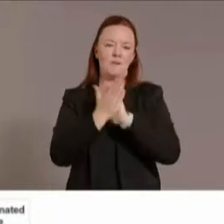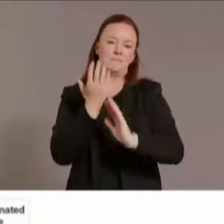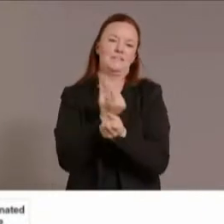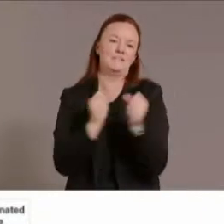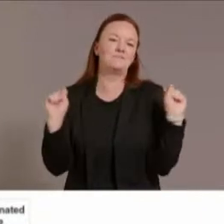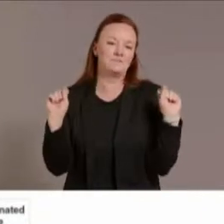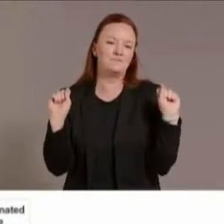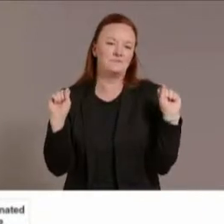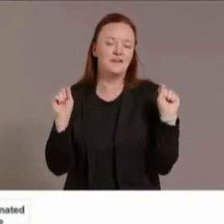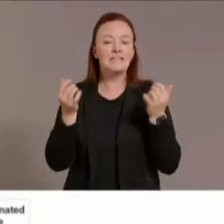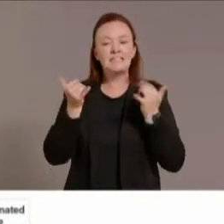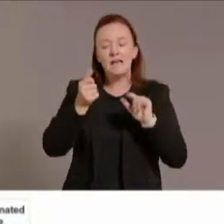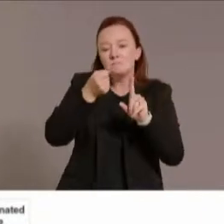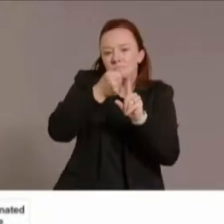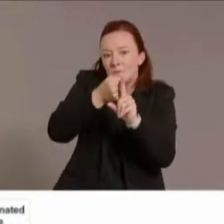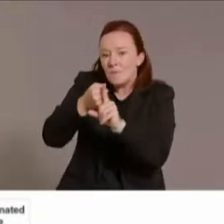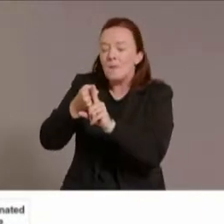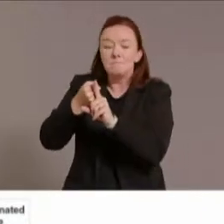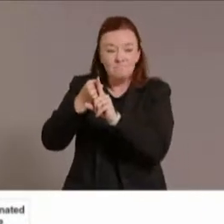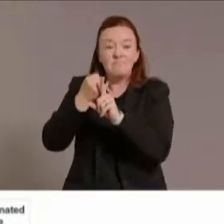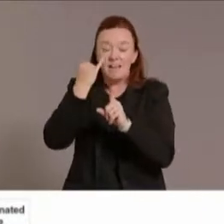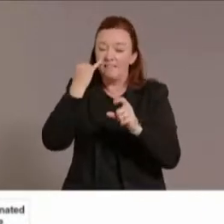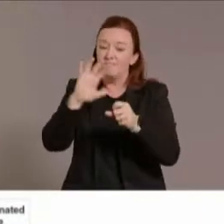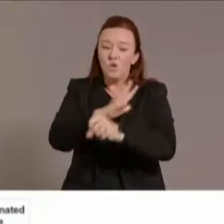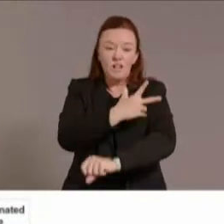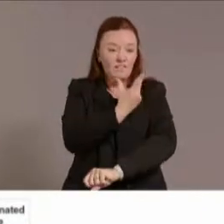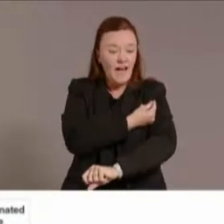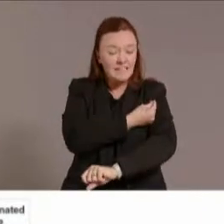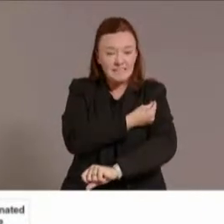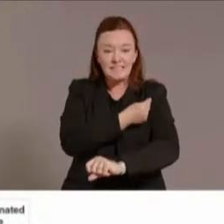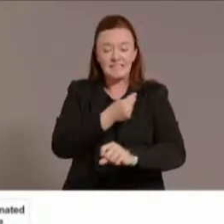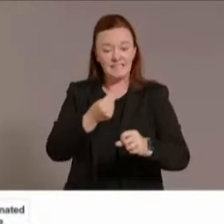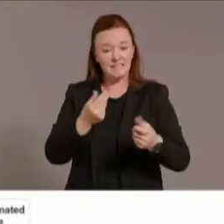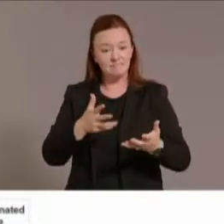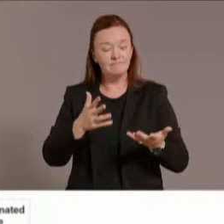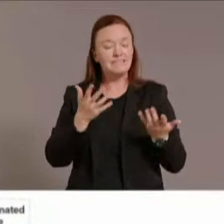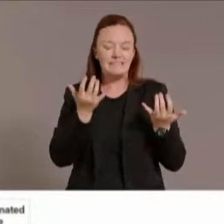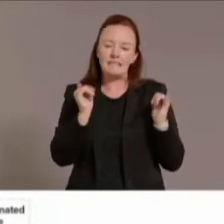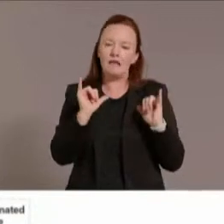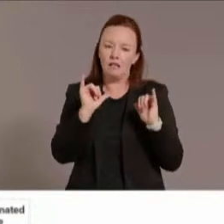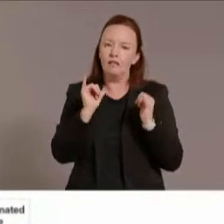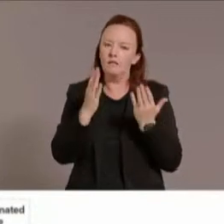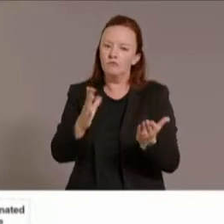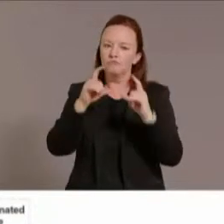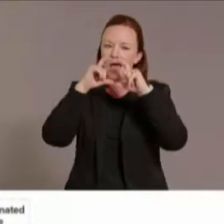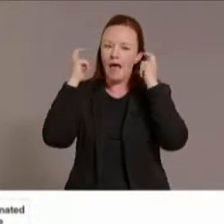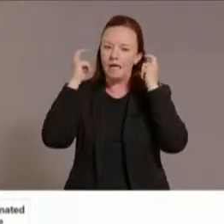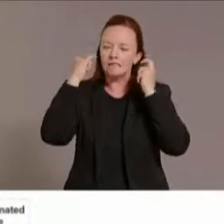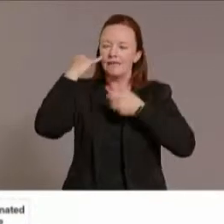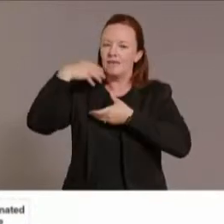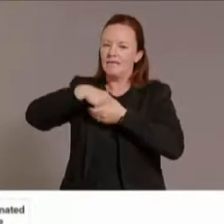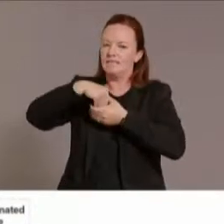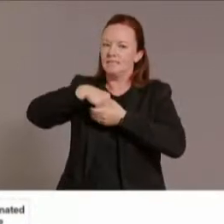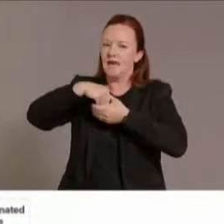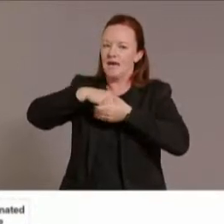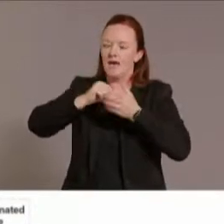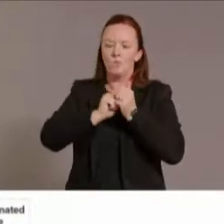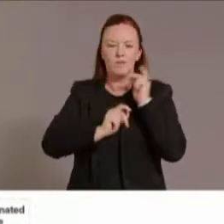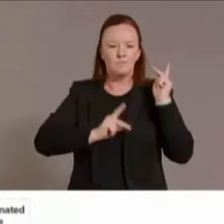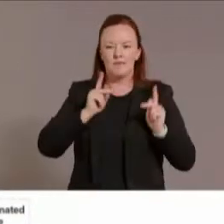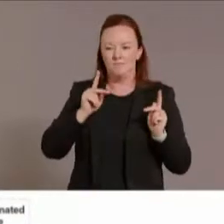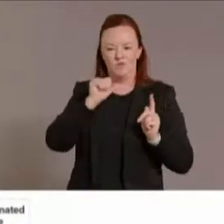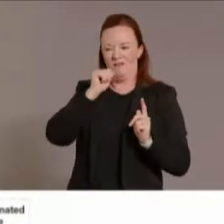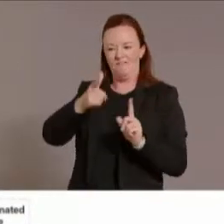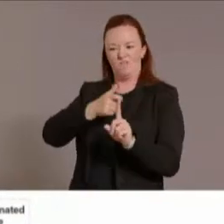still are instances that even if you are fully vaccinated, that we recommend wearing your mask, especially when you are indoors with people that you do not live